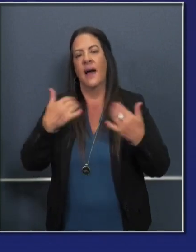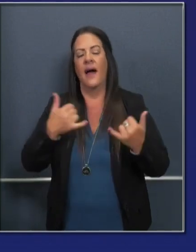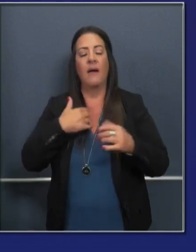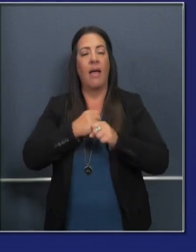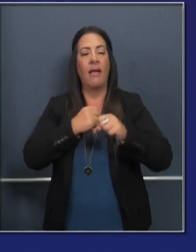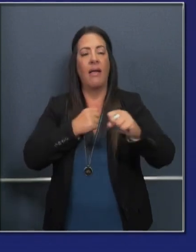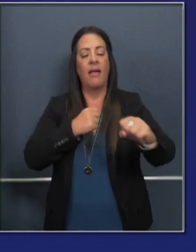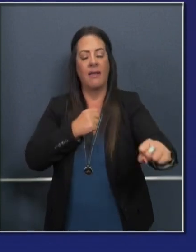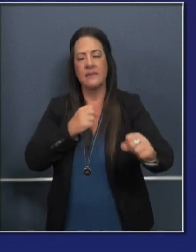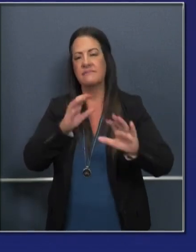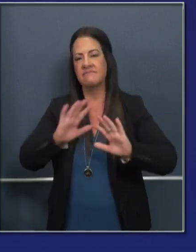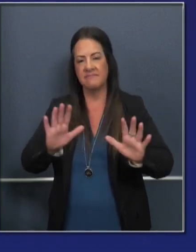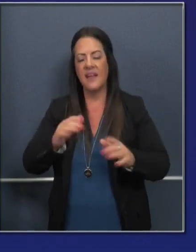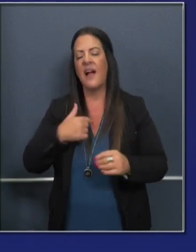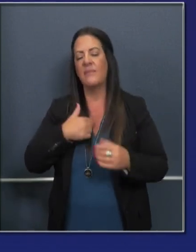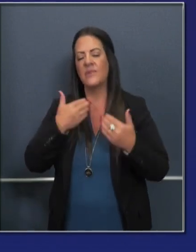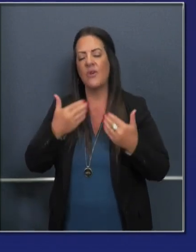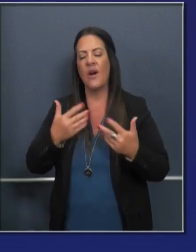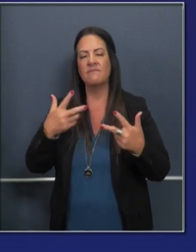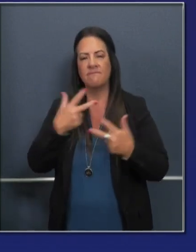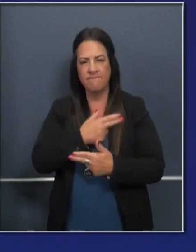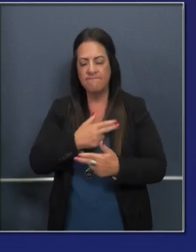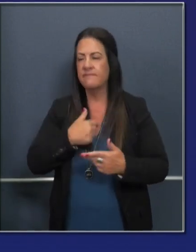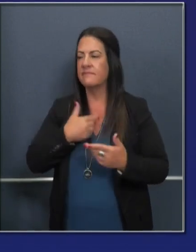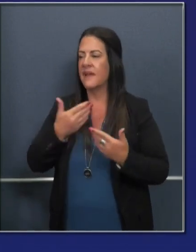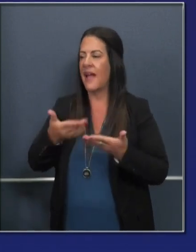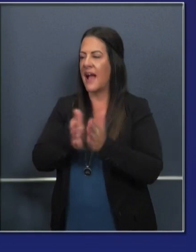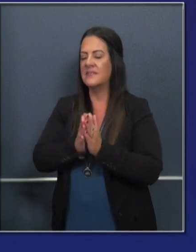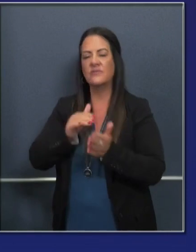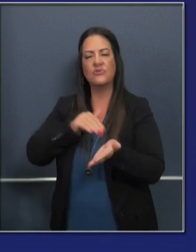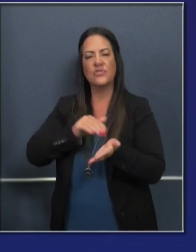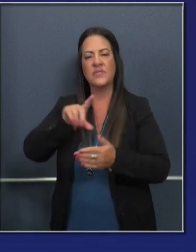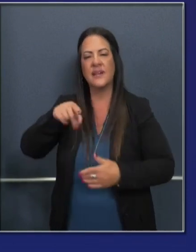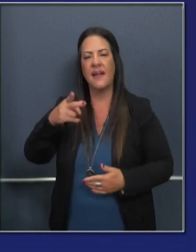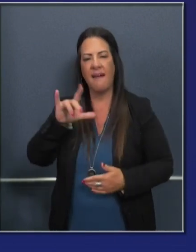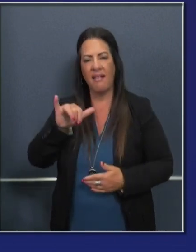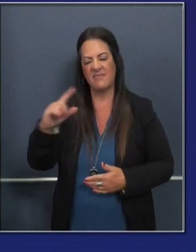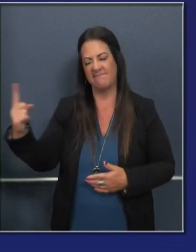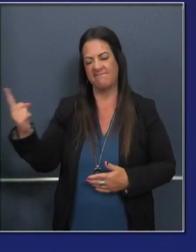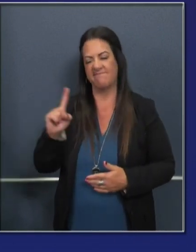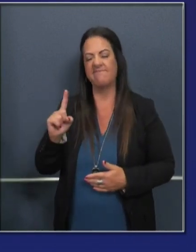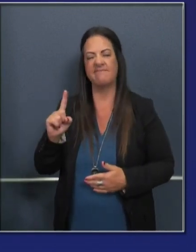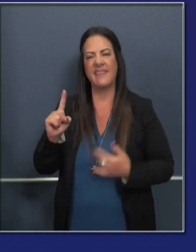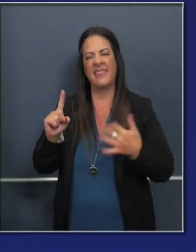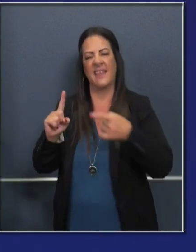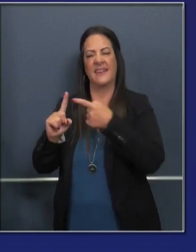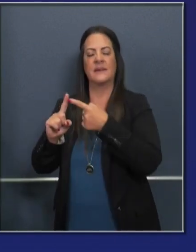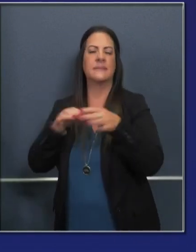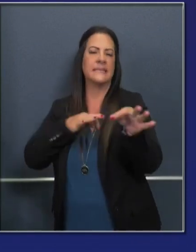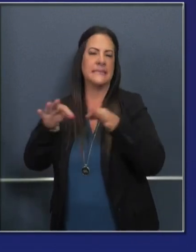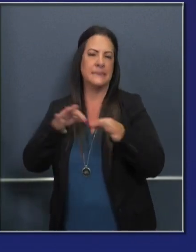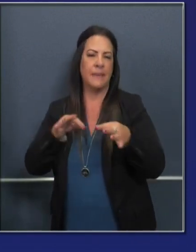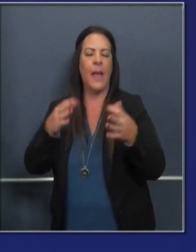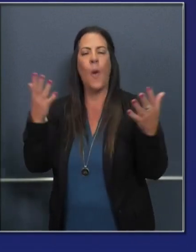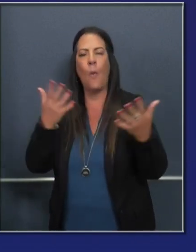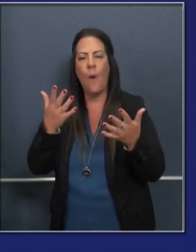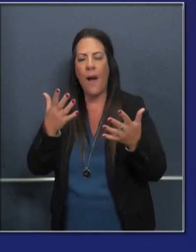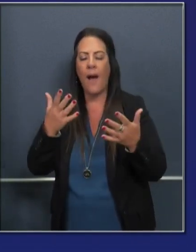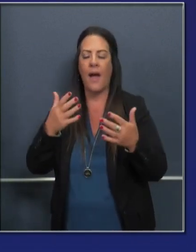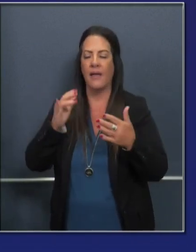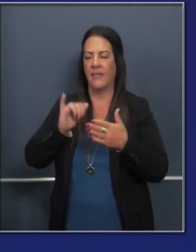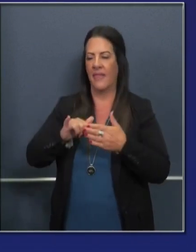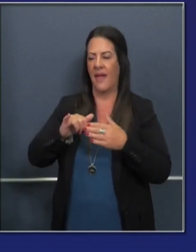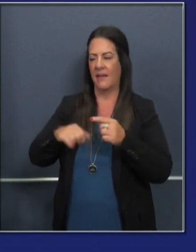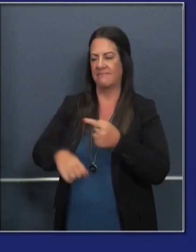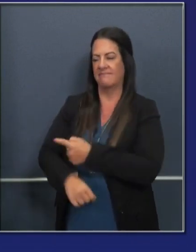this. Let me now ask Dr. Galley to come up and make a little bit more sense of what these models may do,